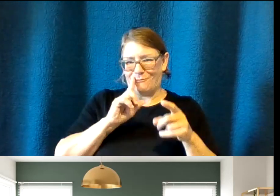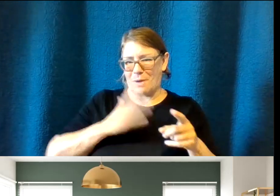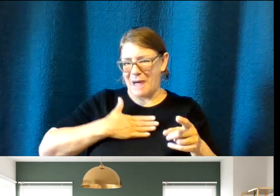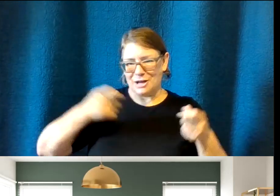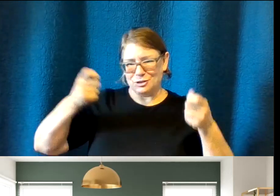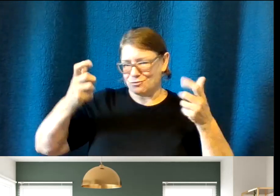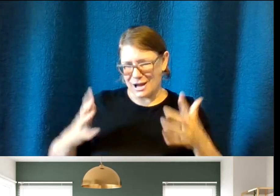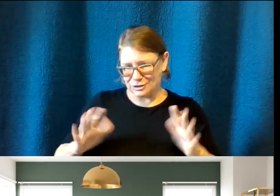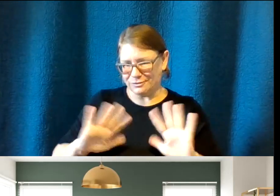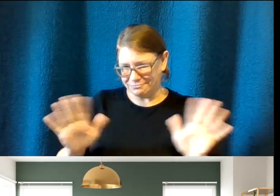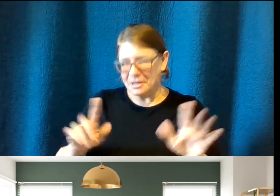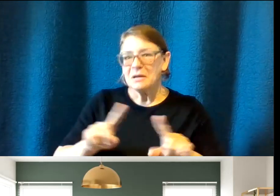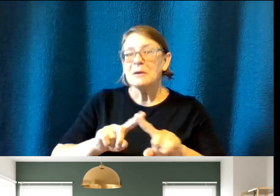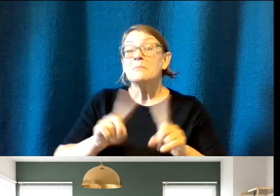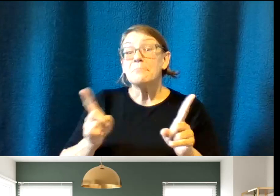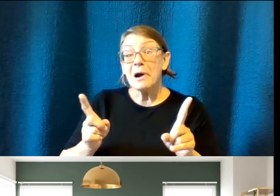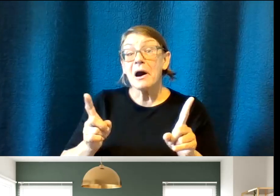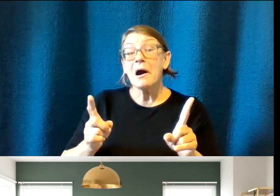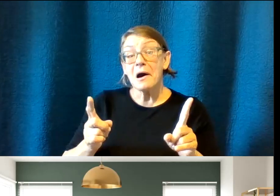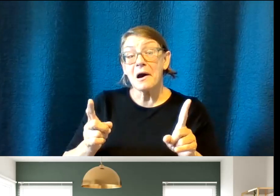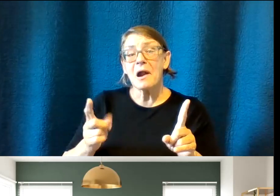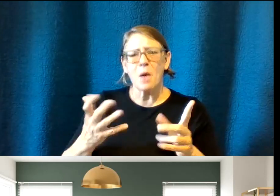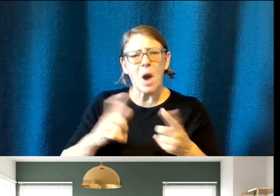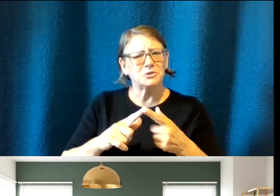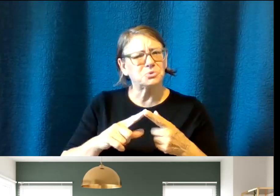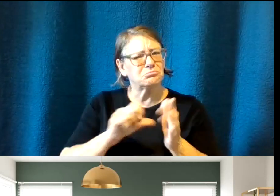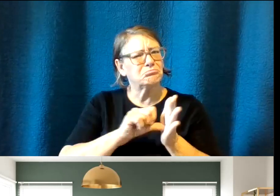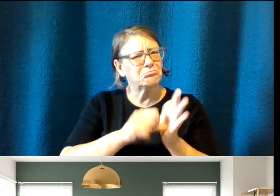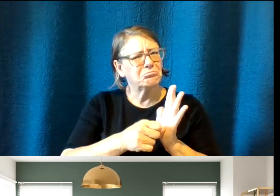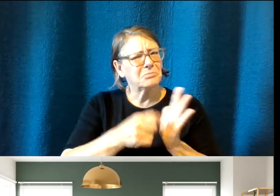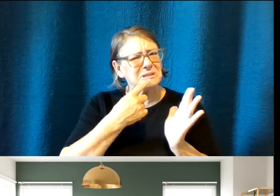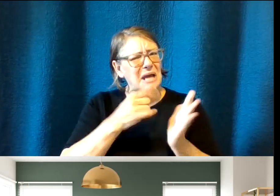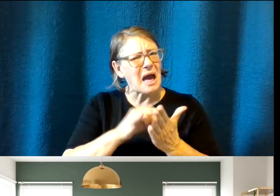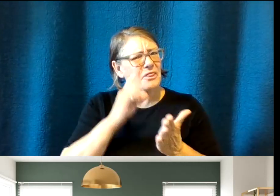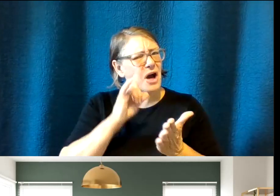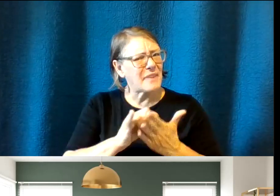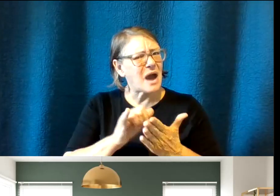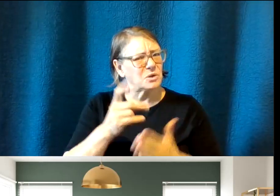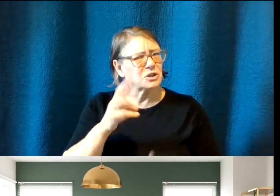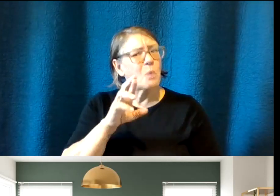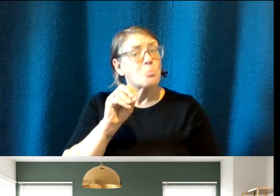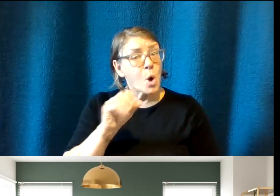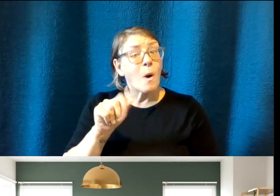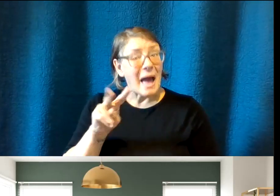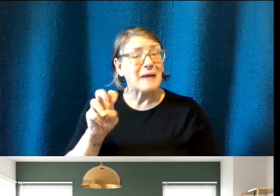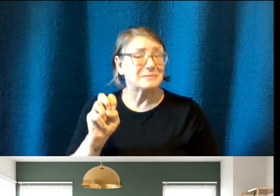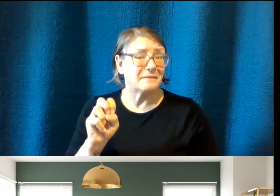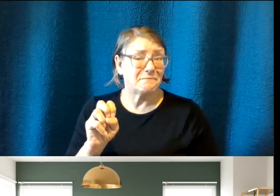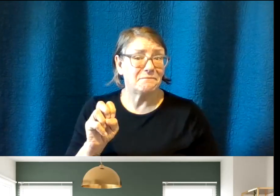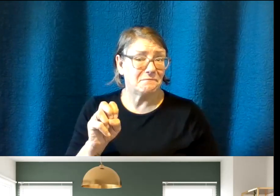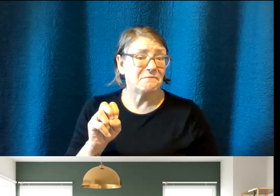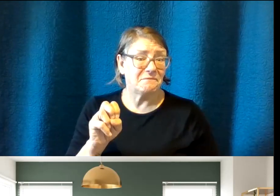way, but I just wanted to highlight that I thought that was a proactive